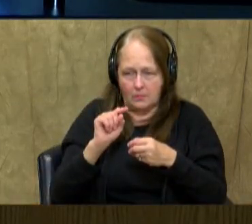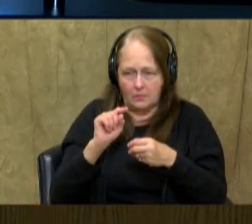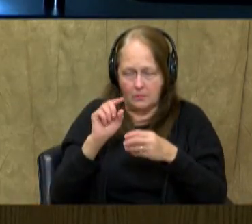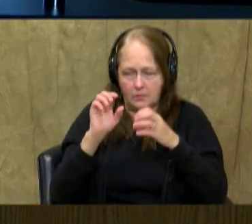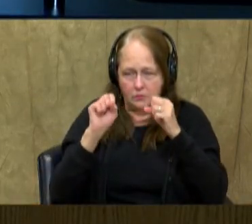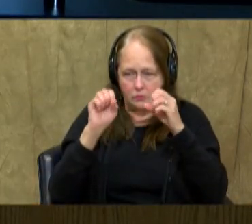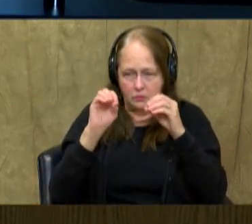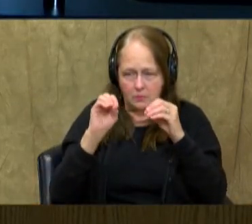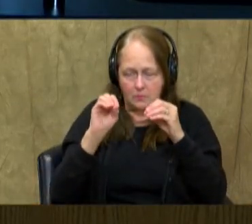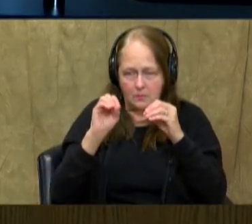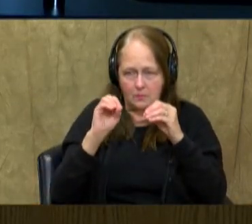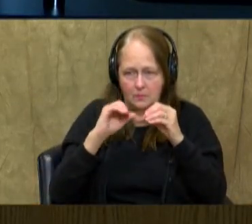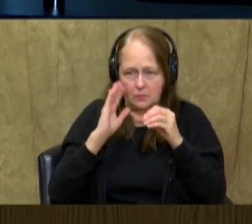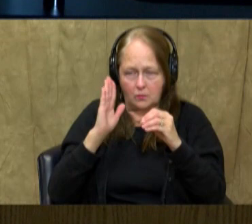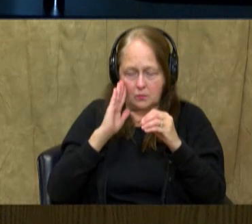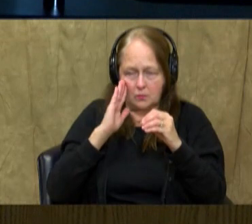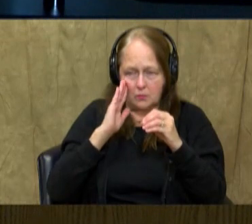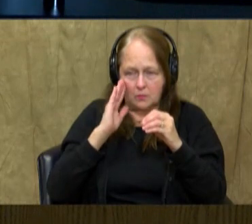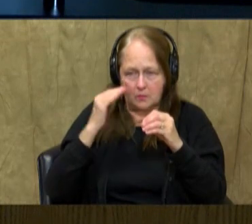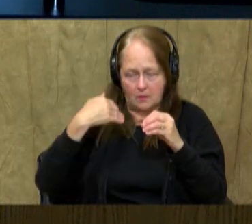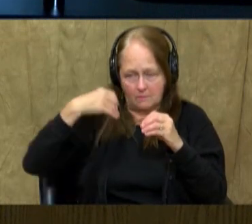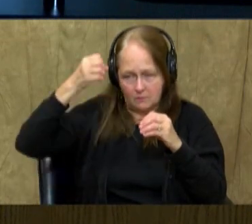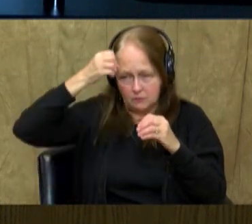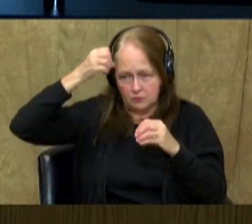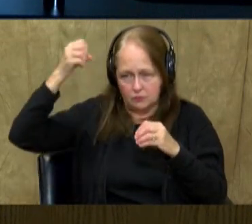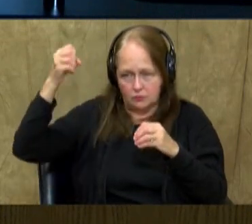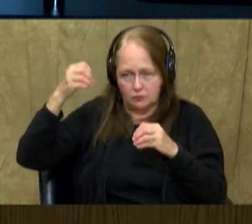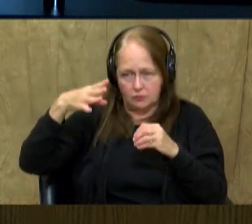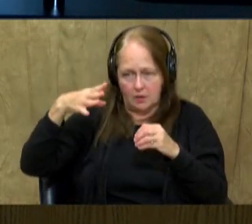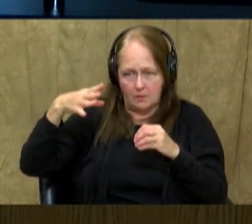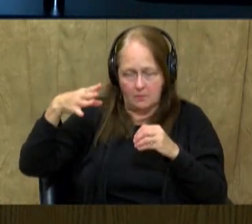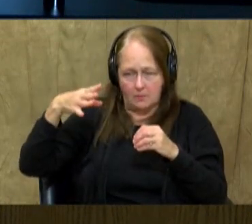So I'm modeling the sun.